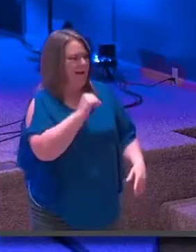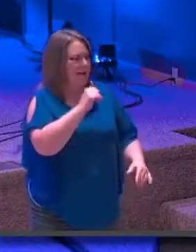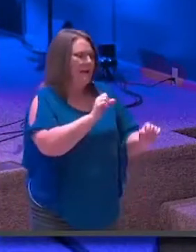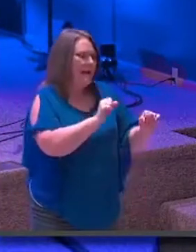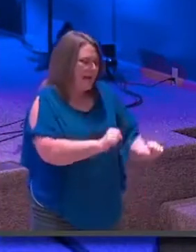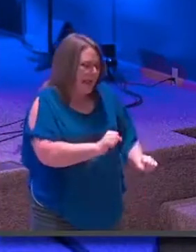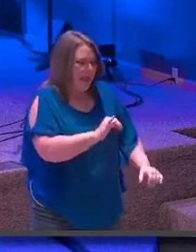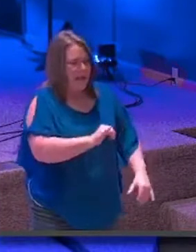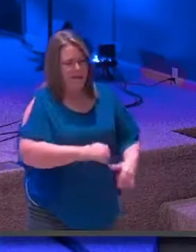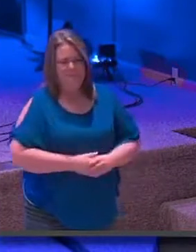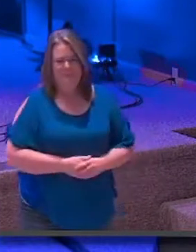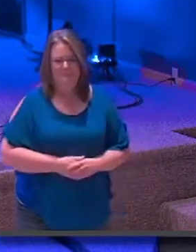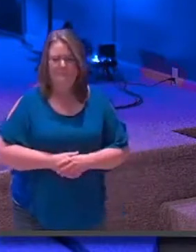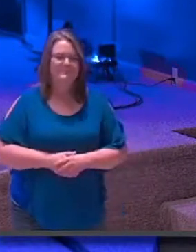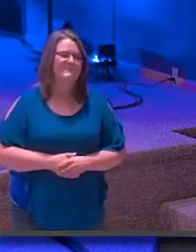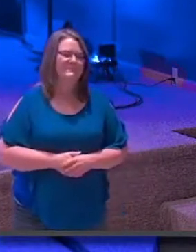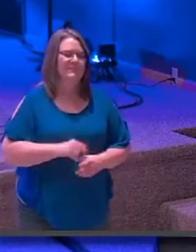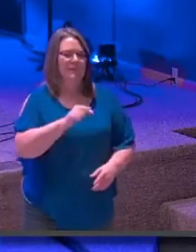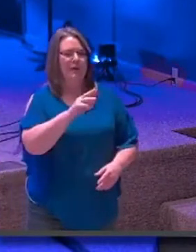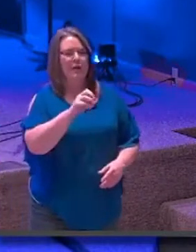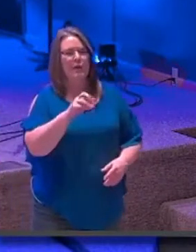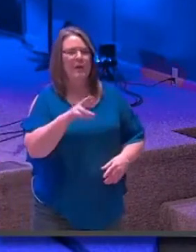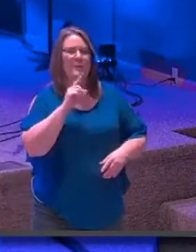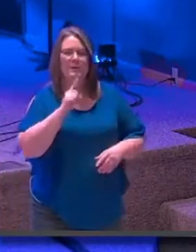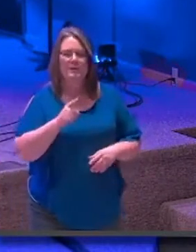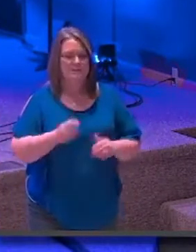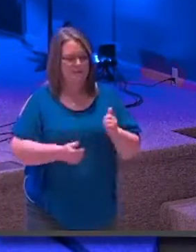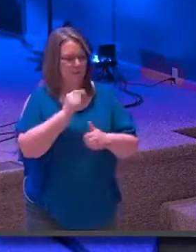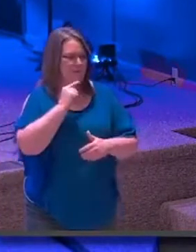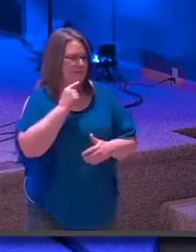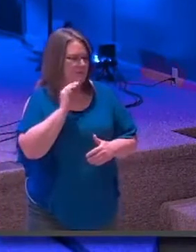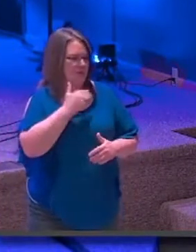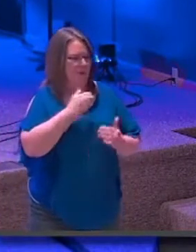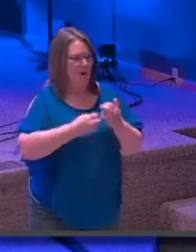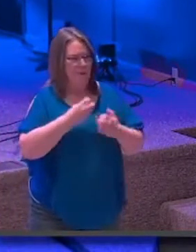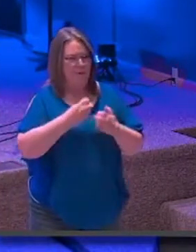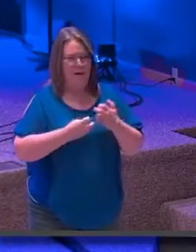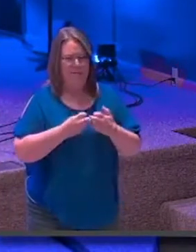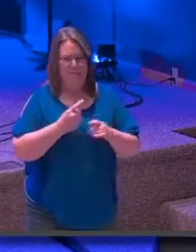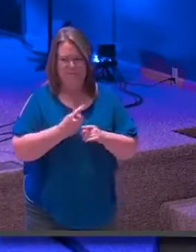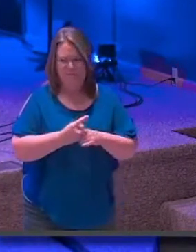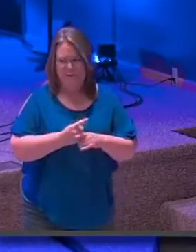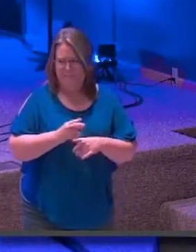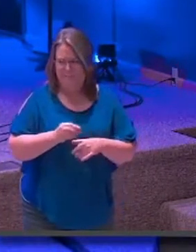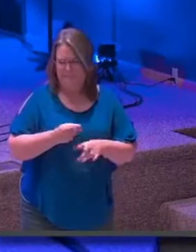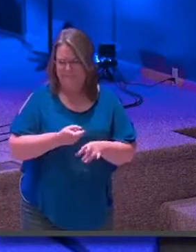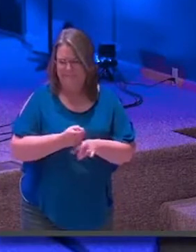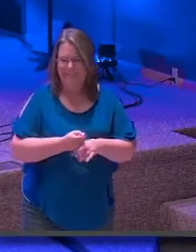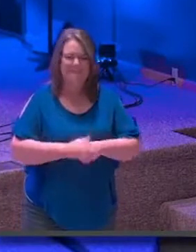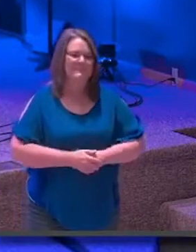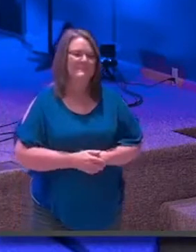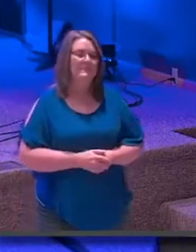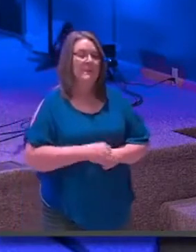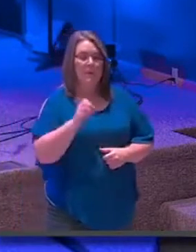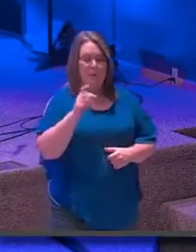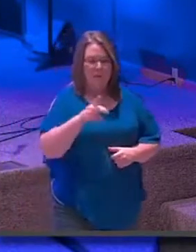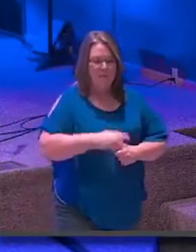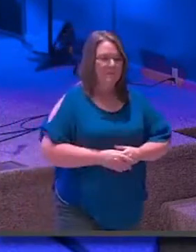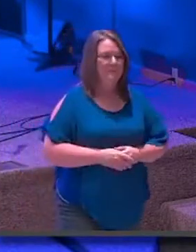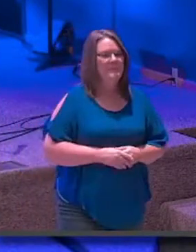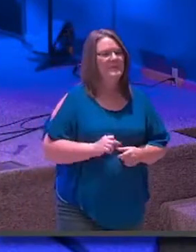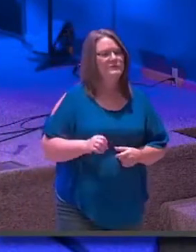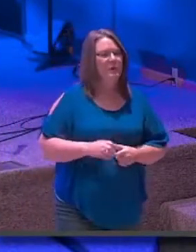Yeah. Grammar is the most serious of our problems these days, right? Yeah. Okay. So I'm